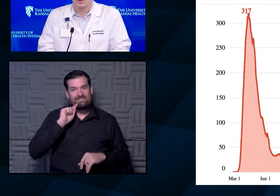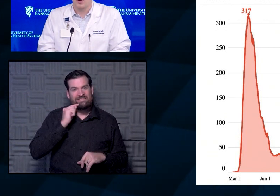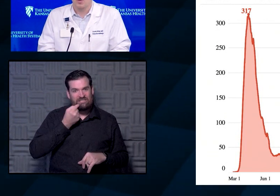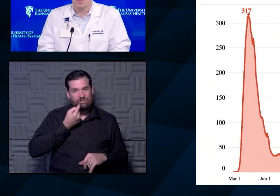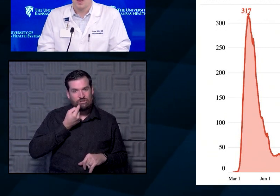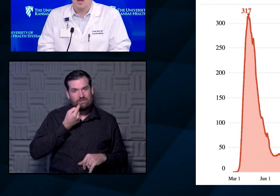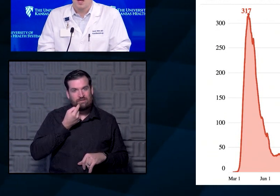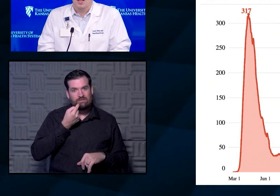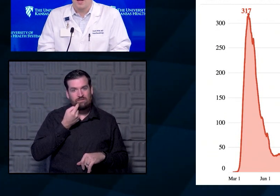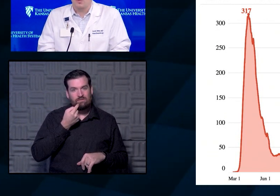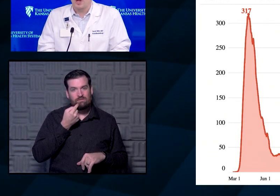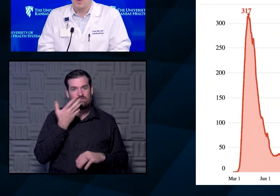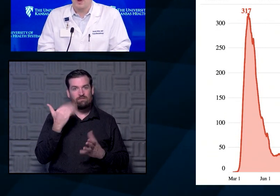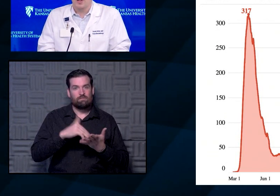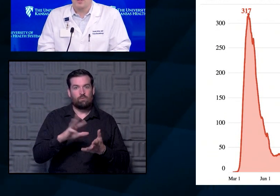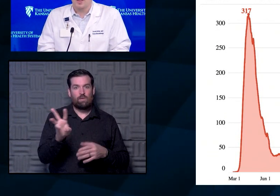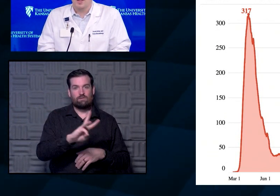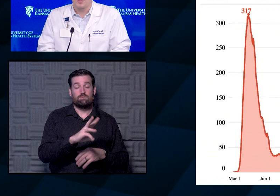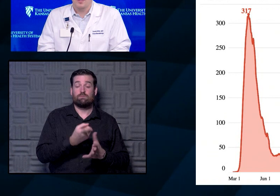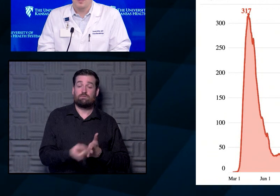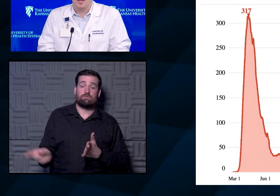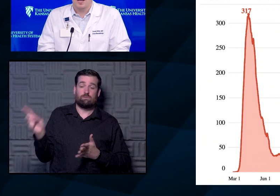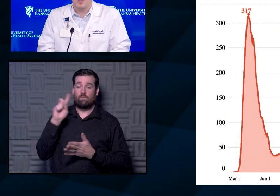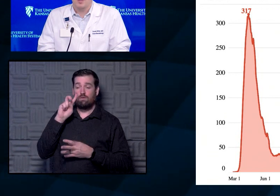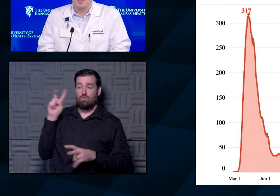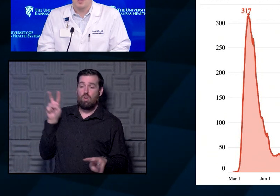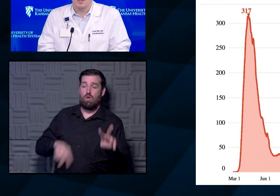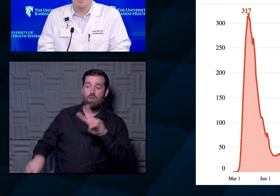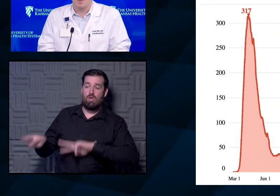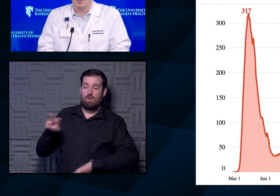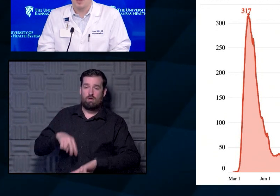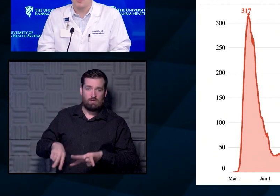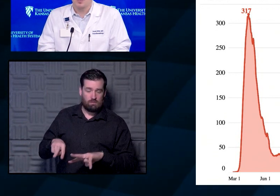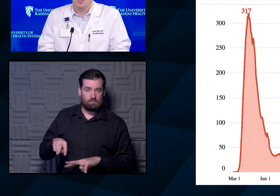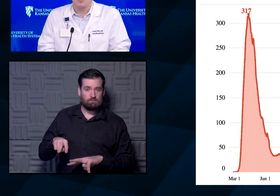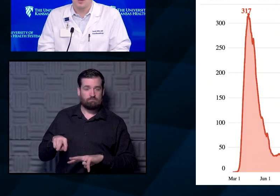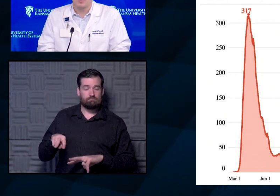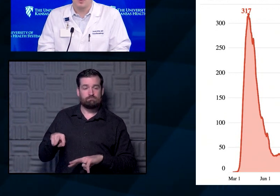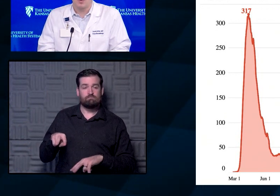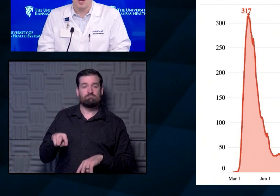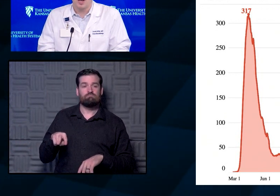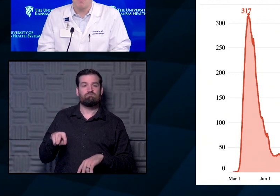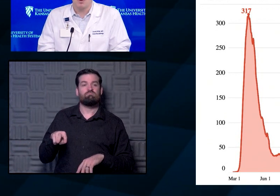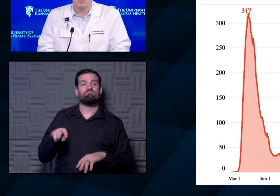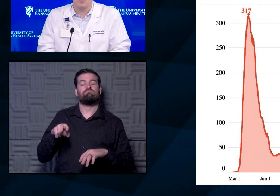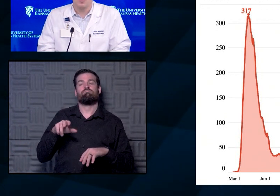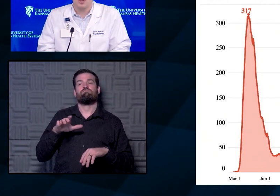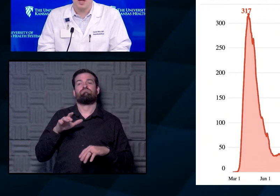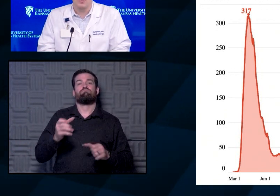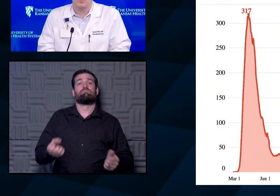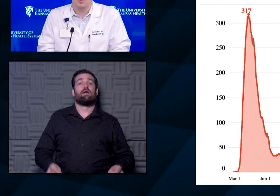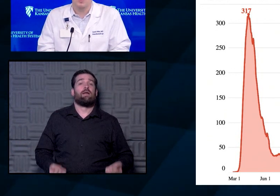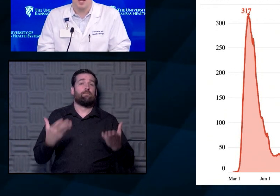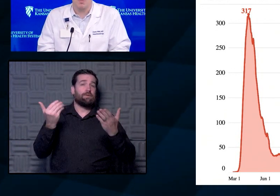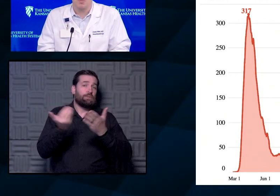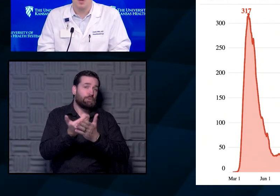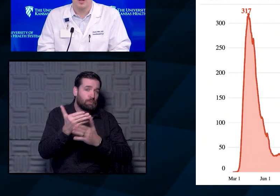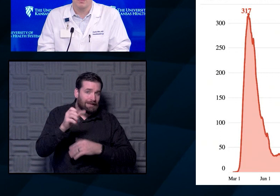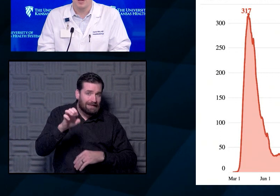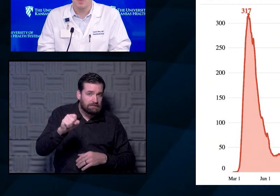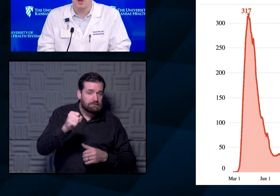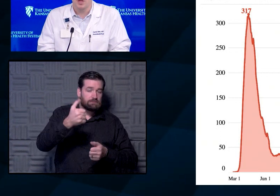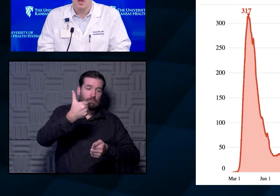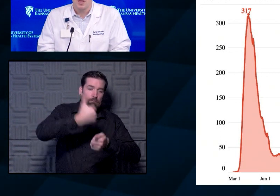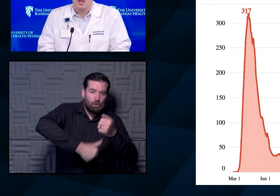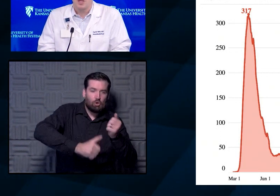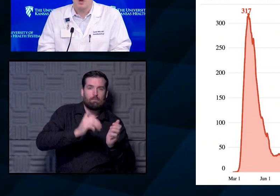Midwest. So last week when we looked at this, the population adjusted, or the number of new cases per day per